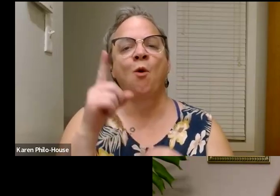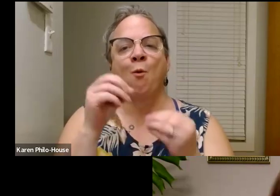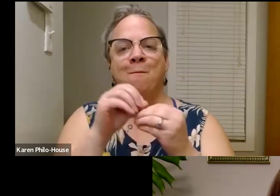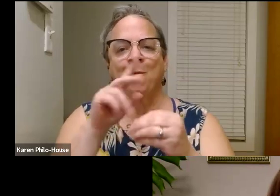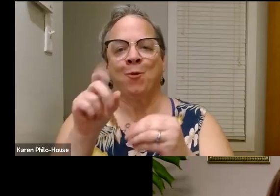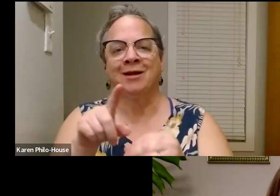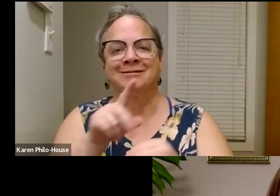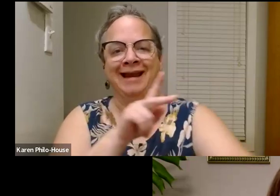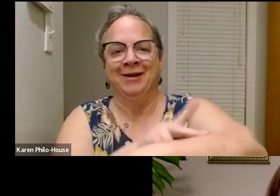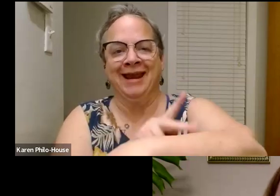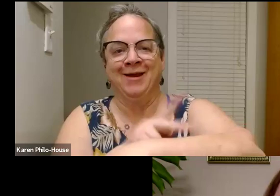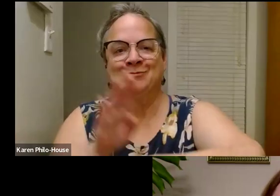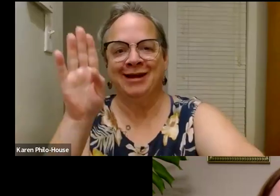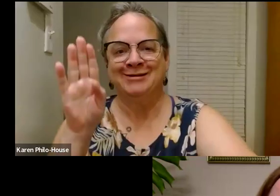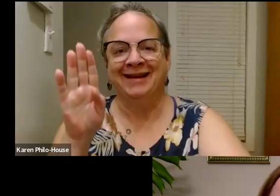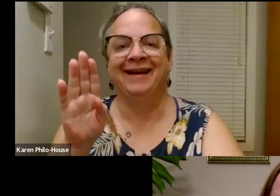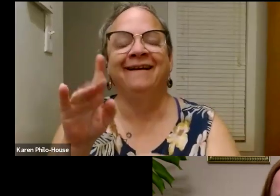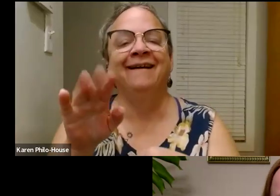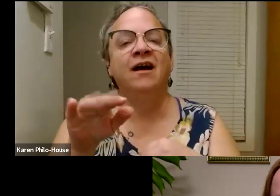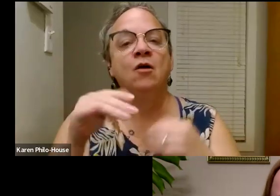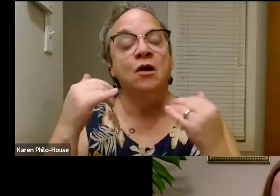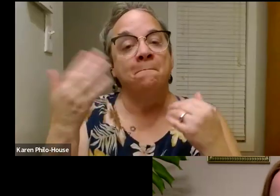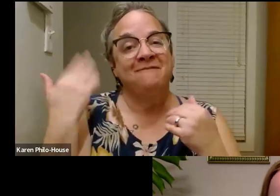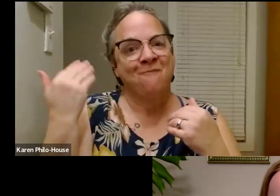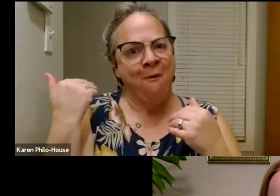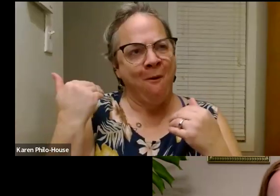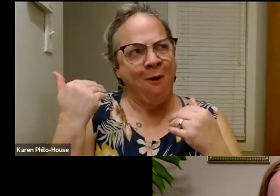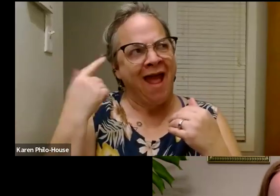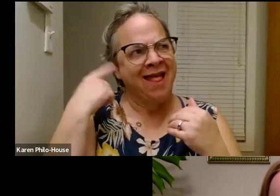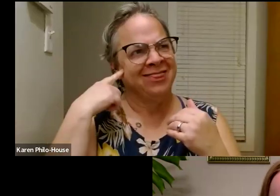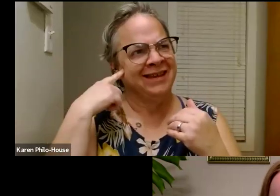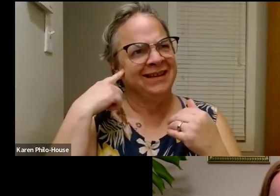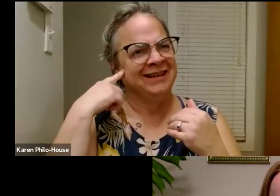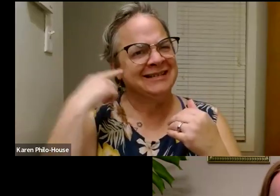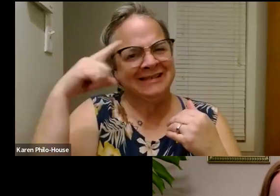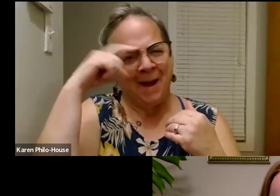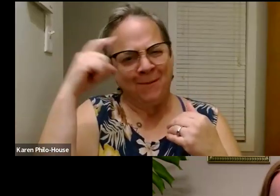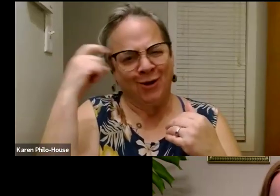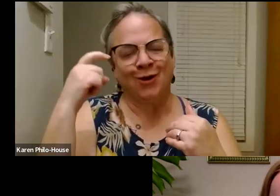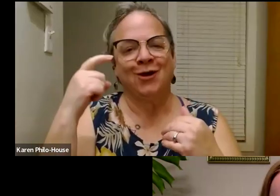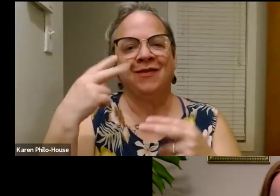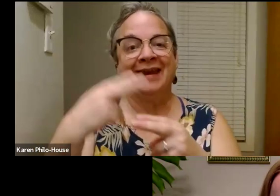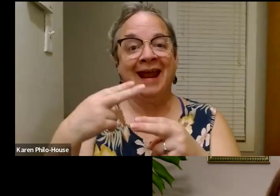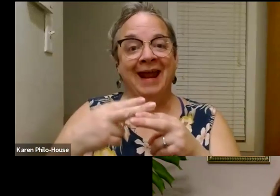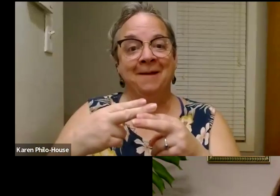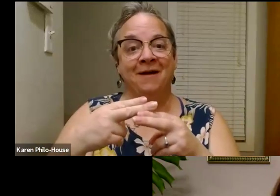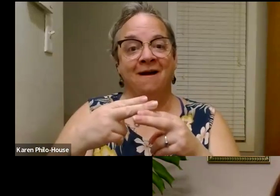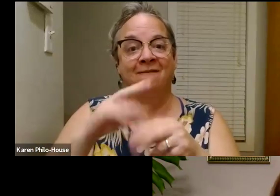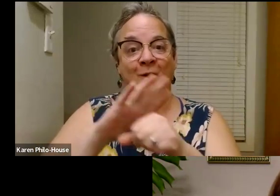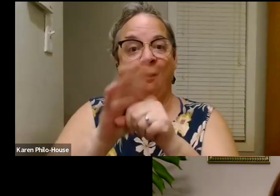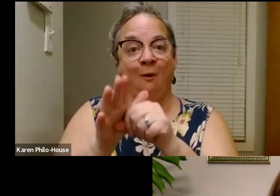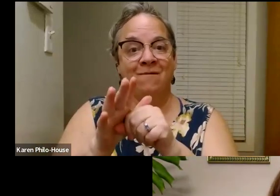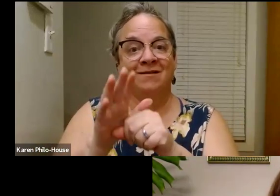This is Karen. Another question. Well, one more question. It looks like Karen Atwood has her hand raised as well. But previously, I think it was